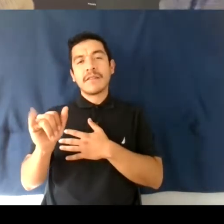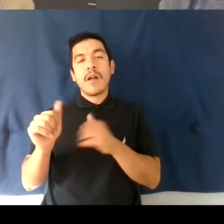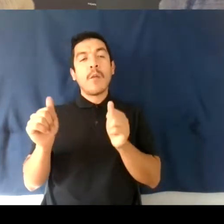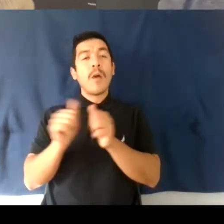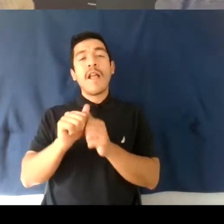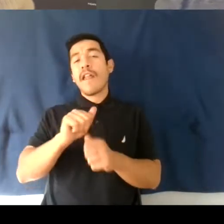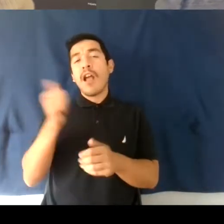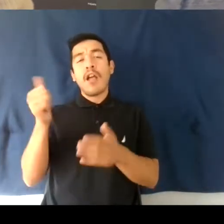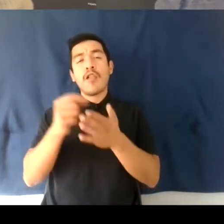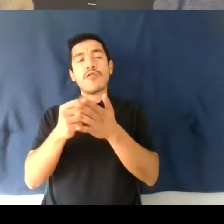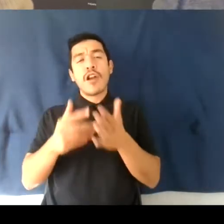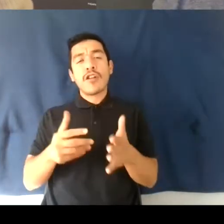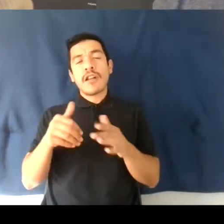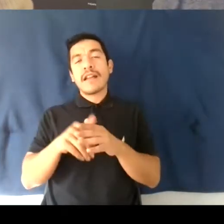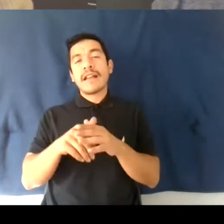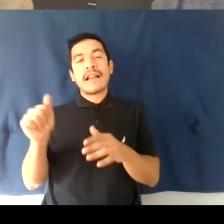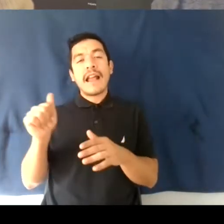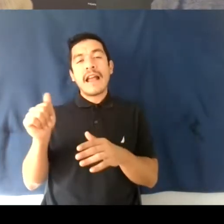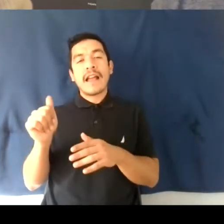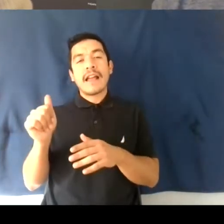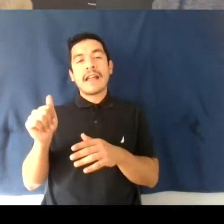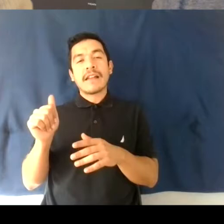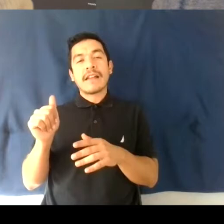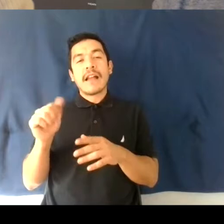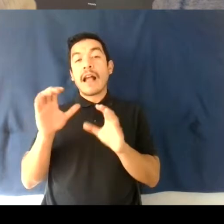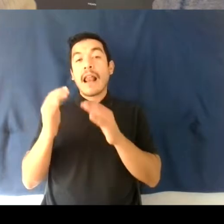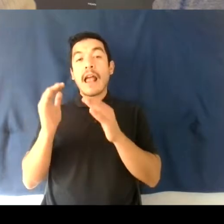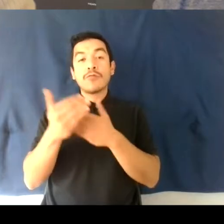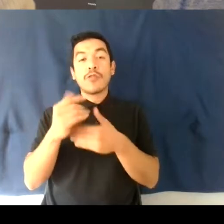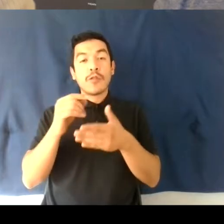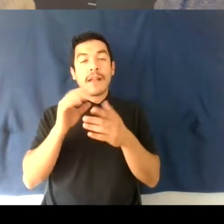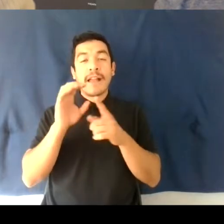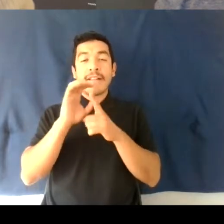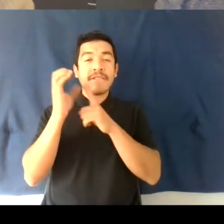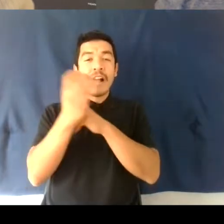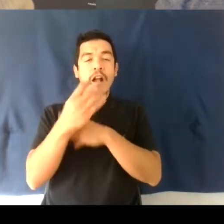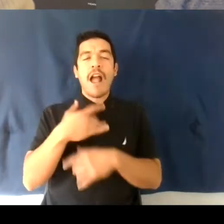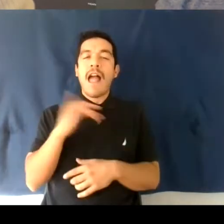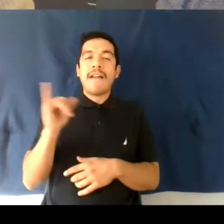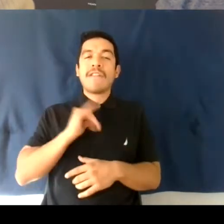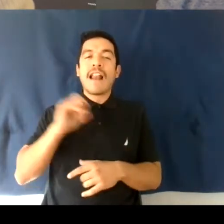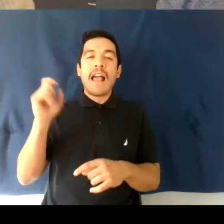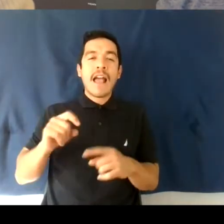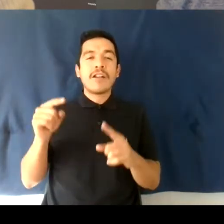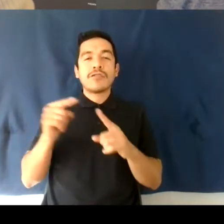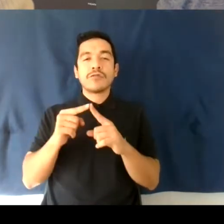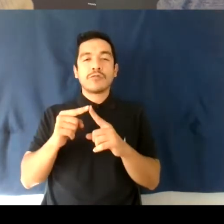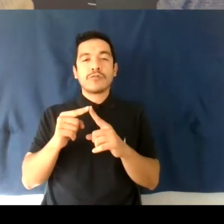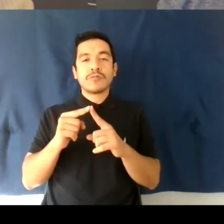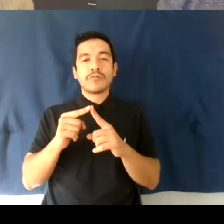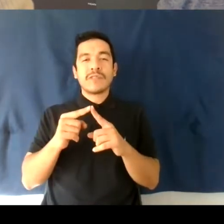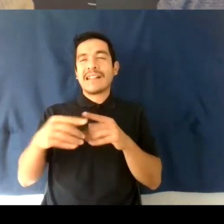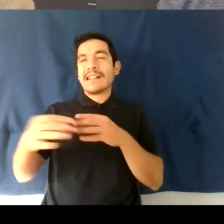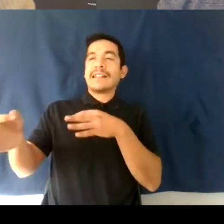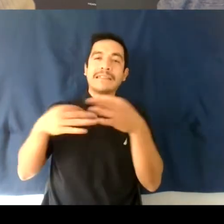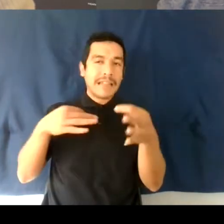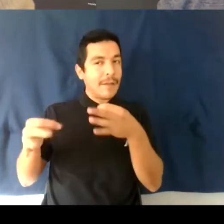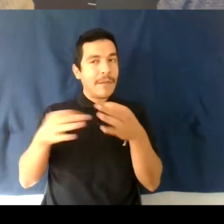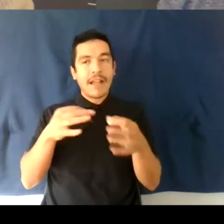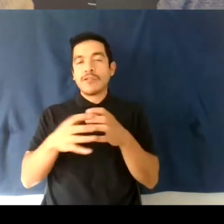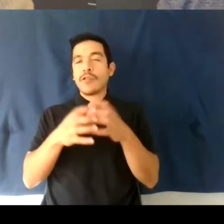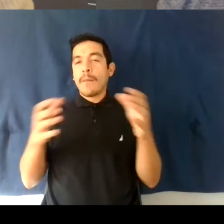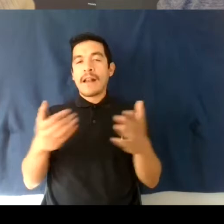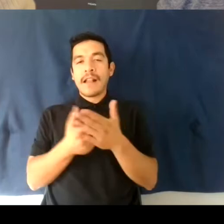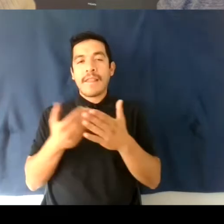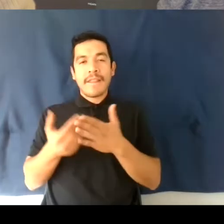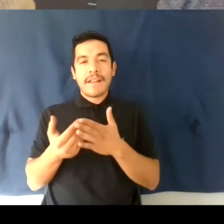other writers, like in a classroom environment, it was like feeling like I had to just like explain so many